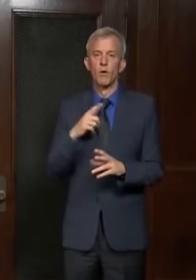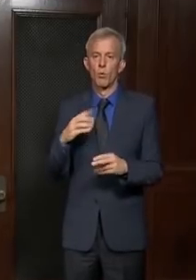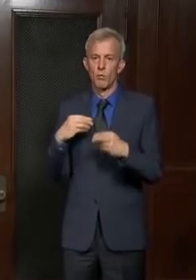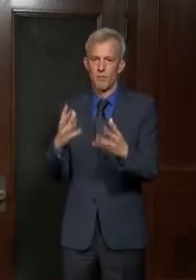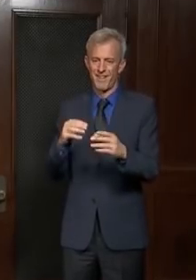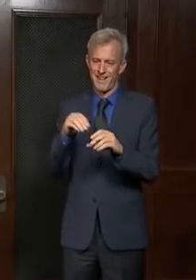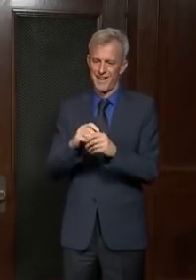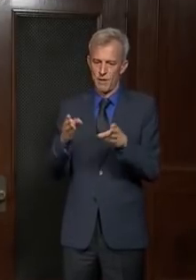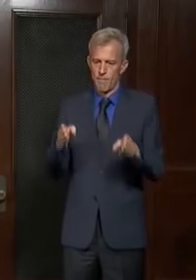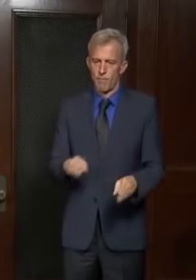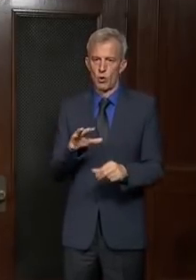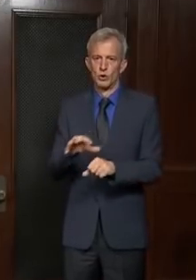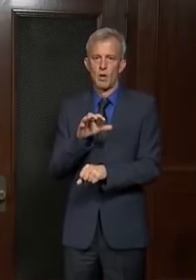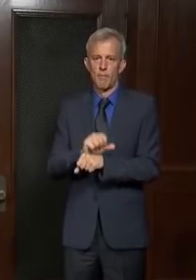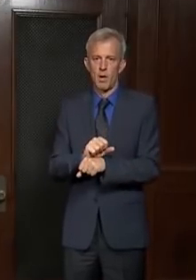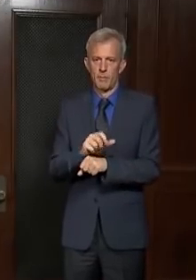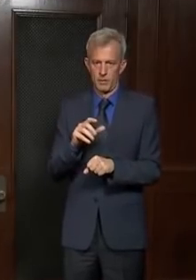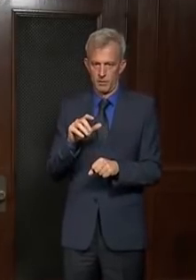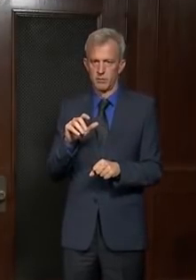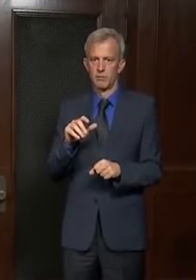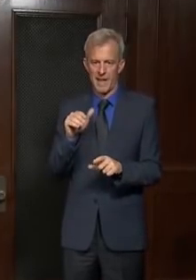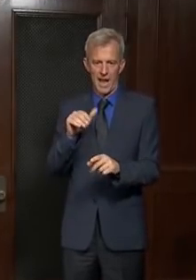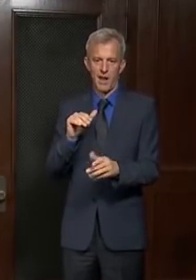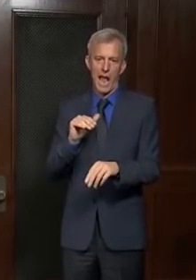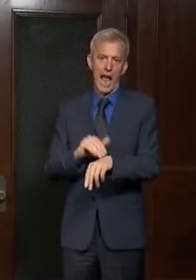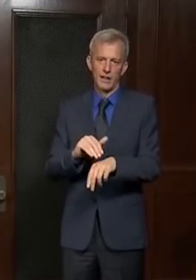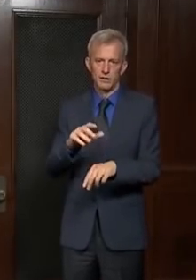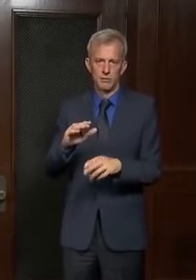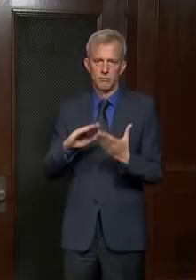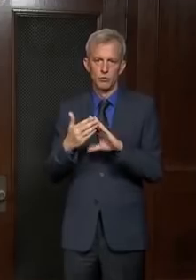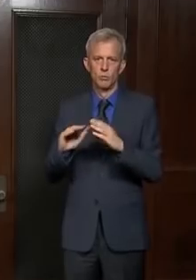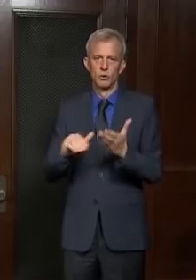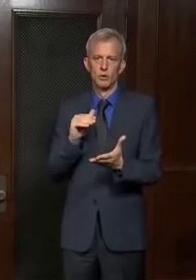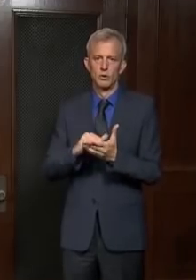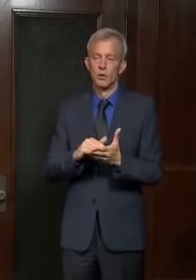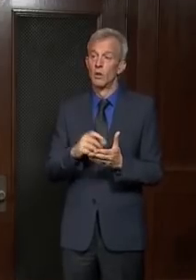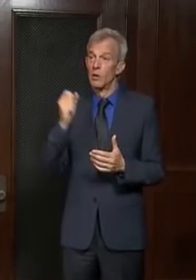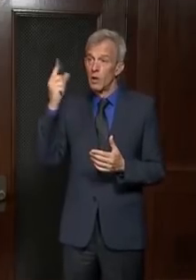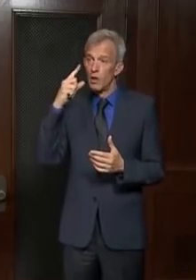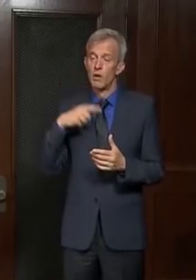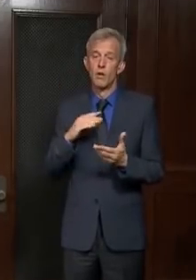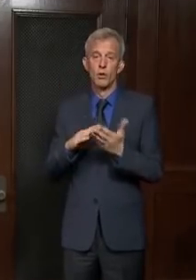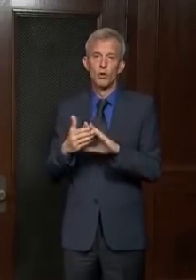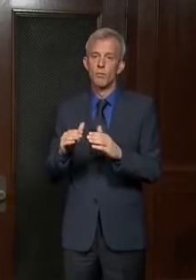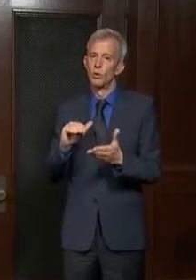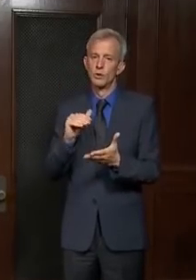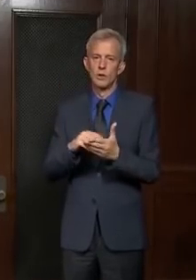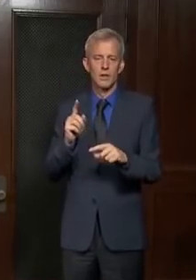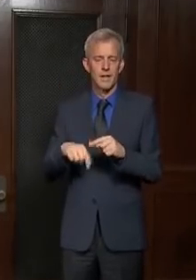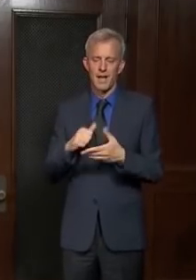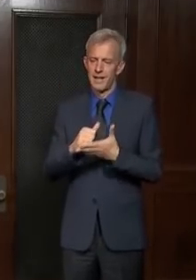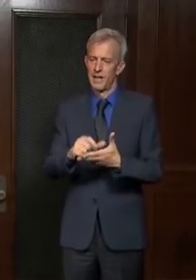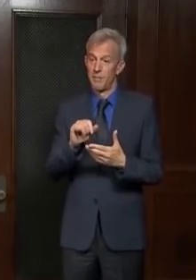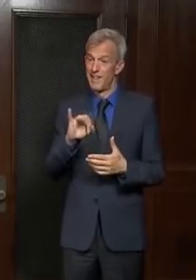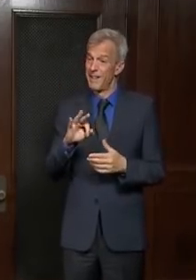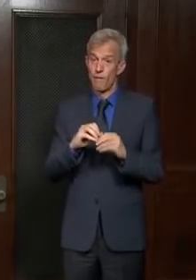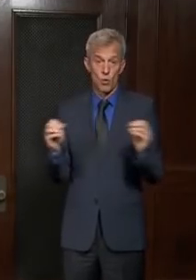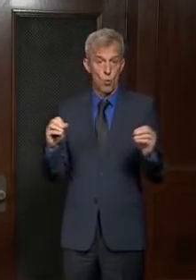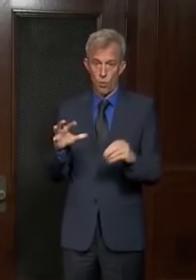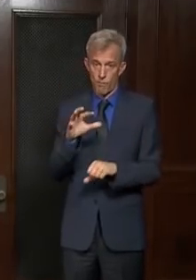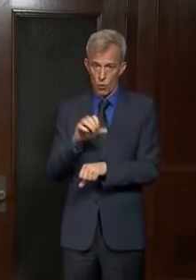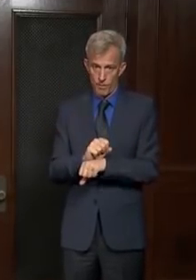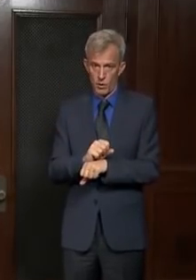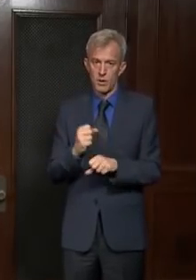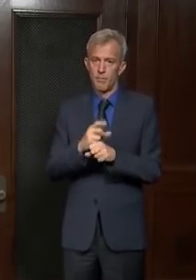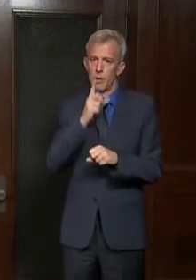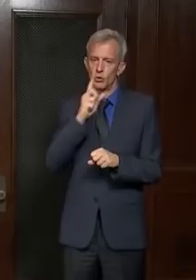in-person appointment at a designated community center. And please know that these centers can't help anybody without an appointment. So that's to keep